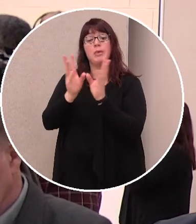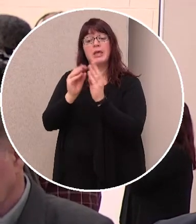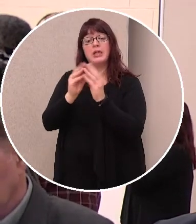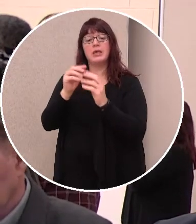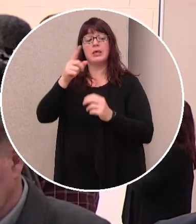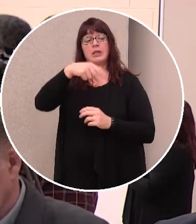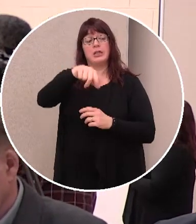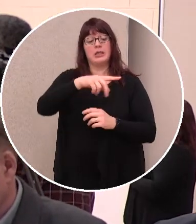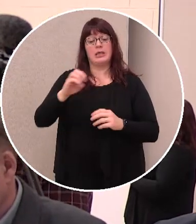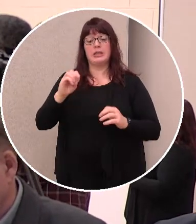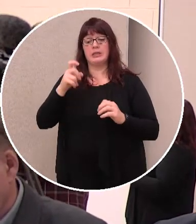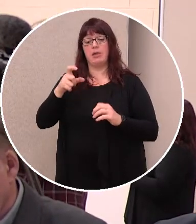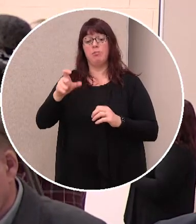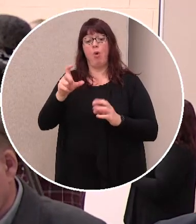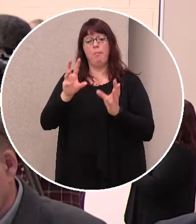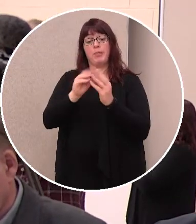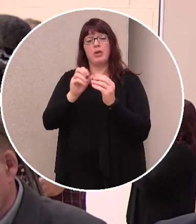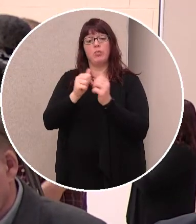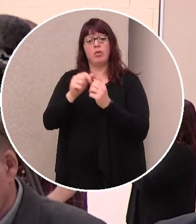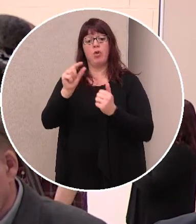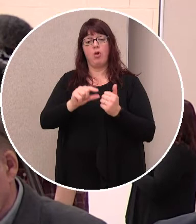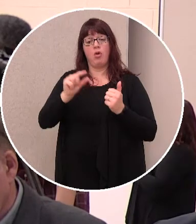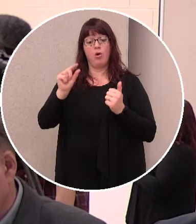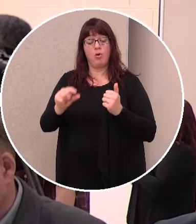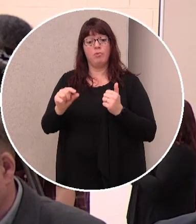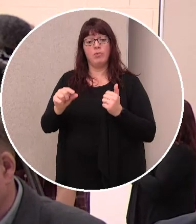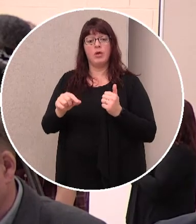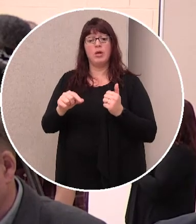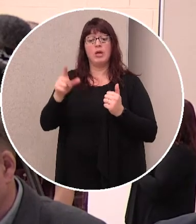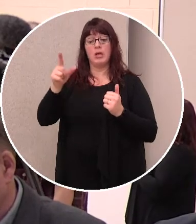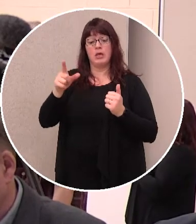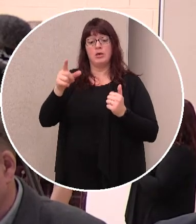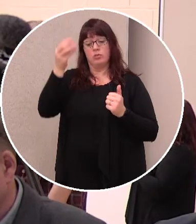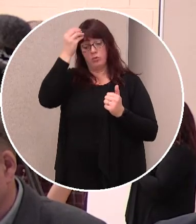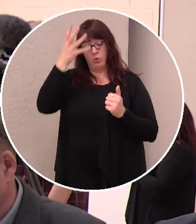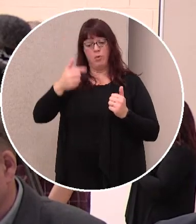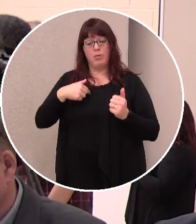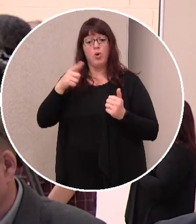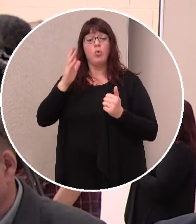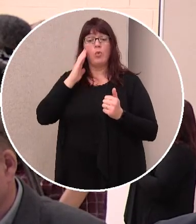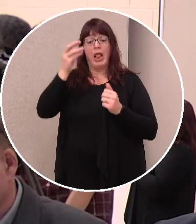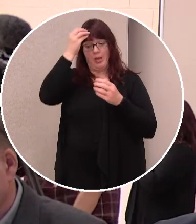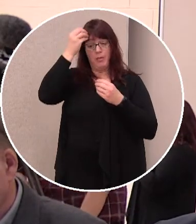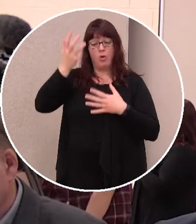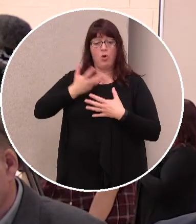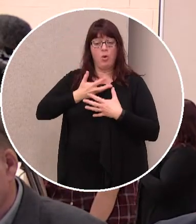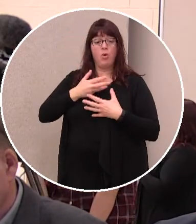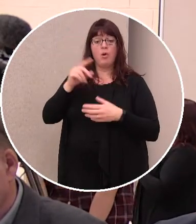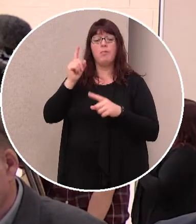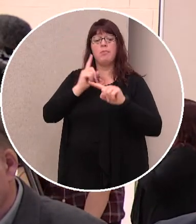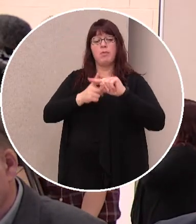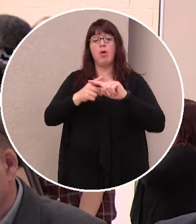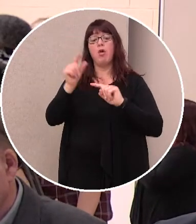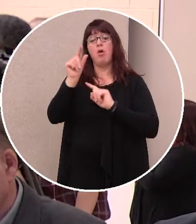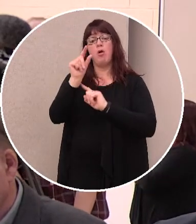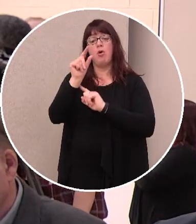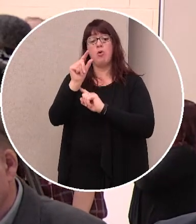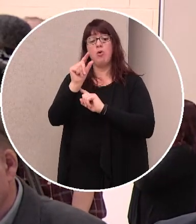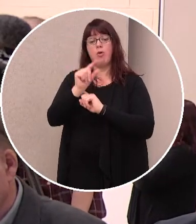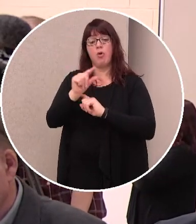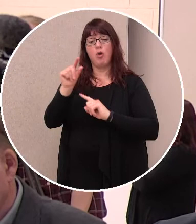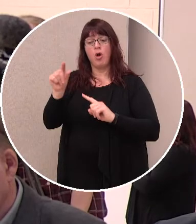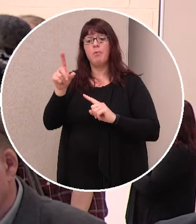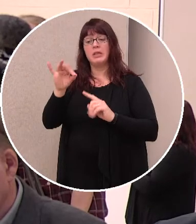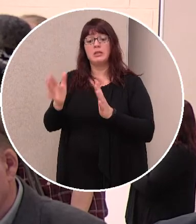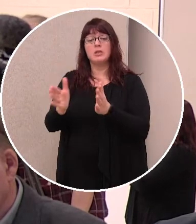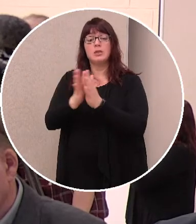executive was going to hold with government, and I was told during that meeting that you would get back to me, that government had made the